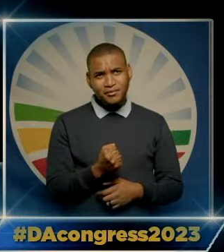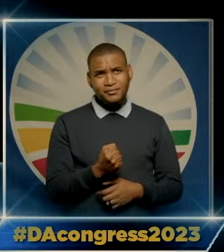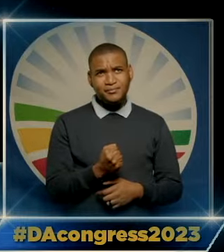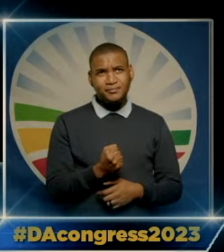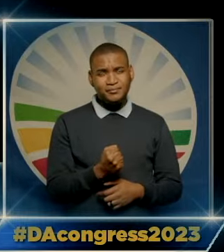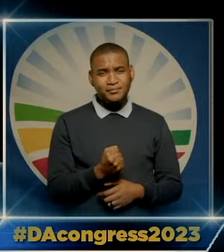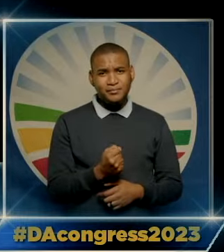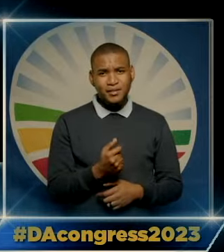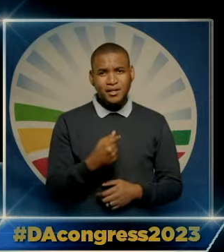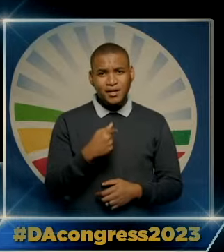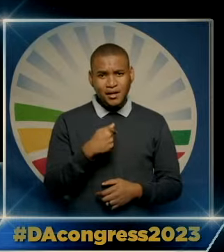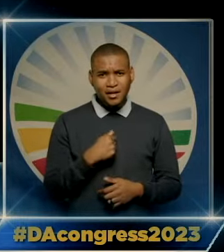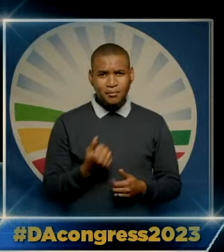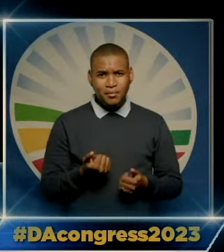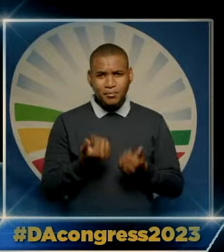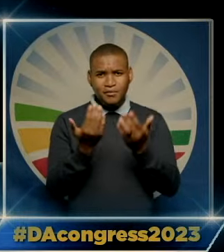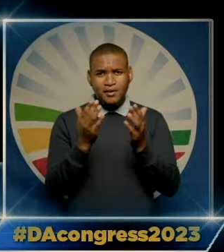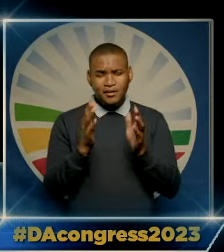I am a provider.